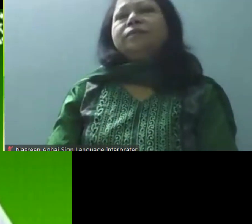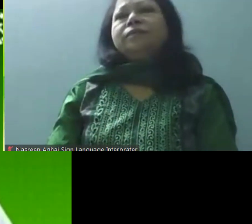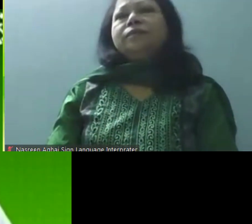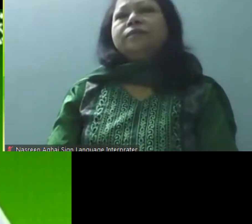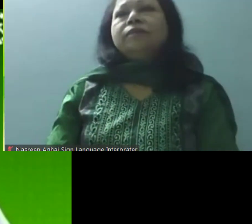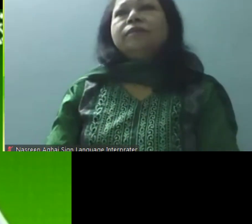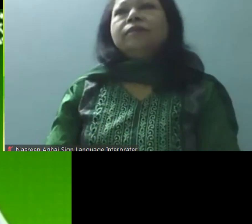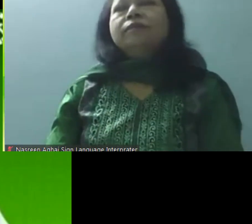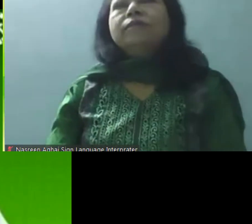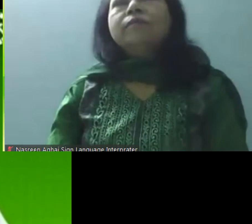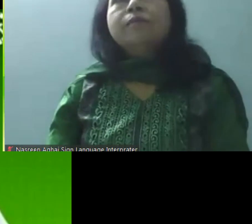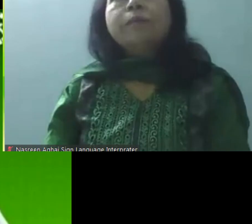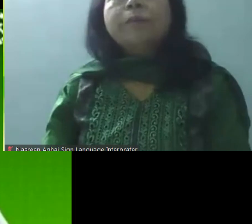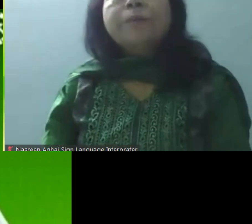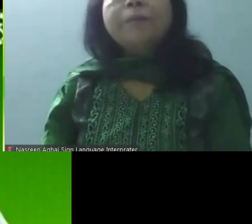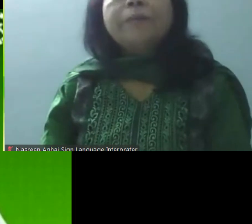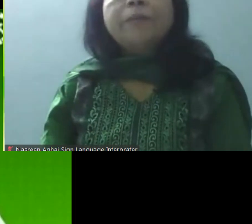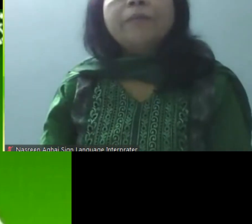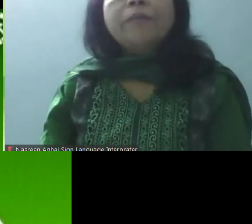So